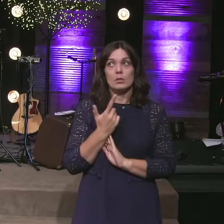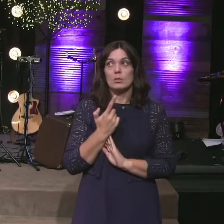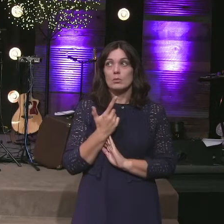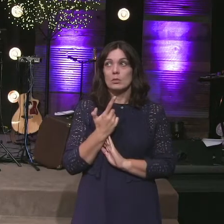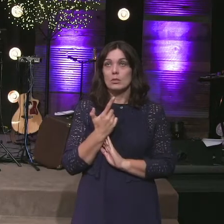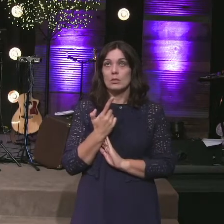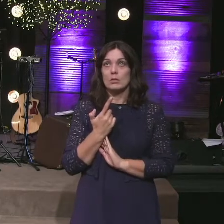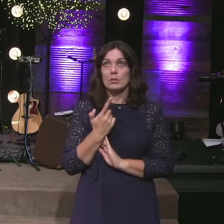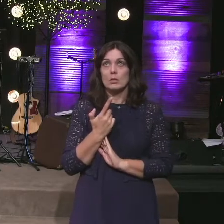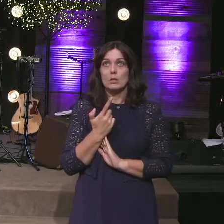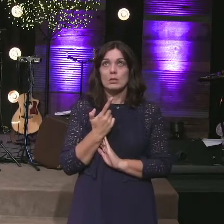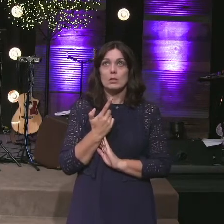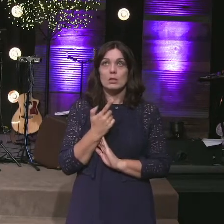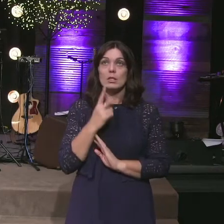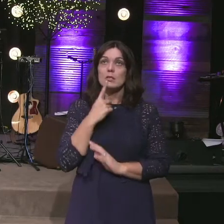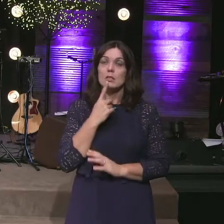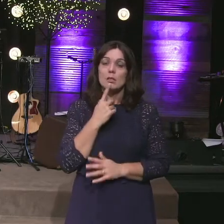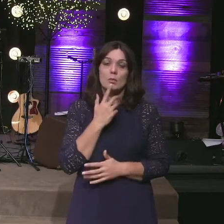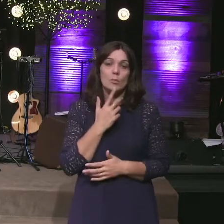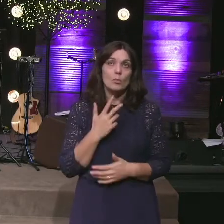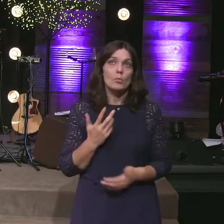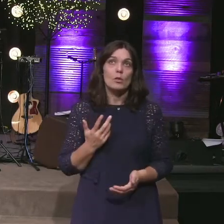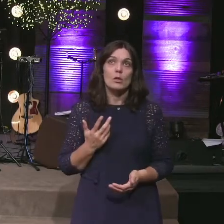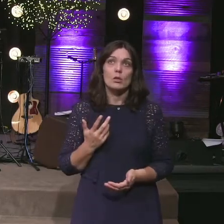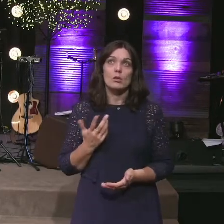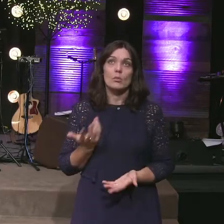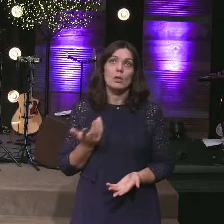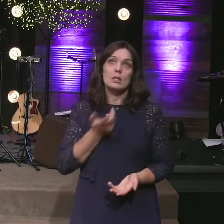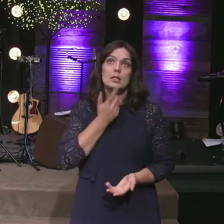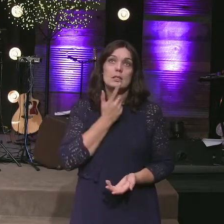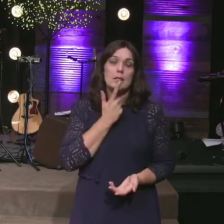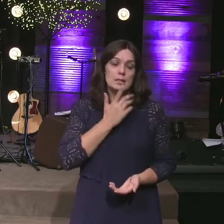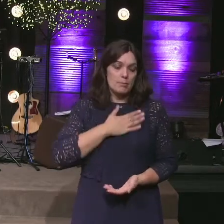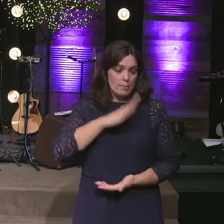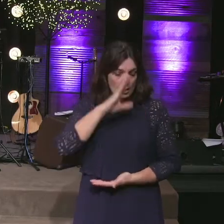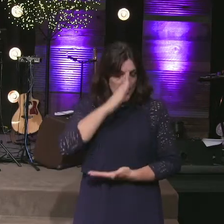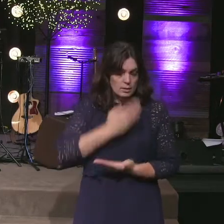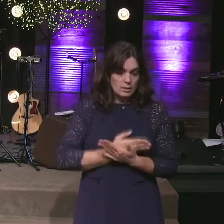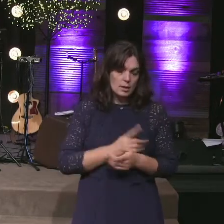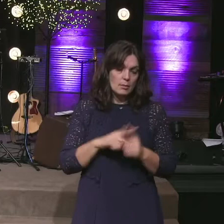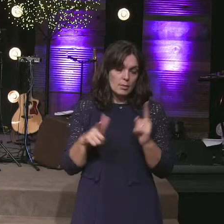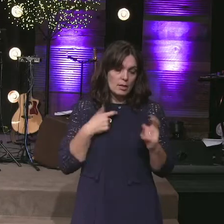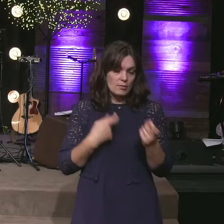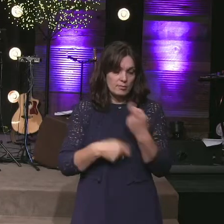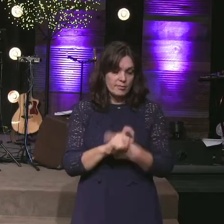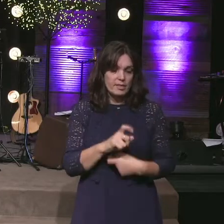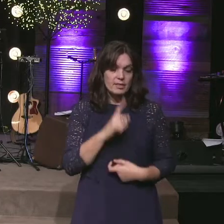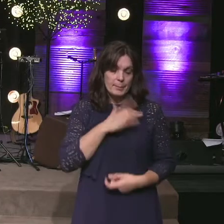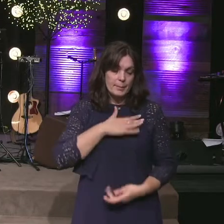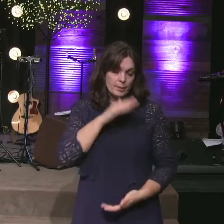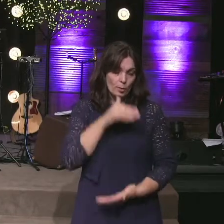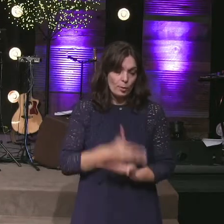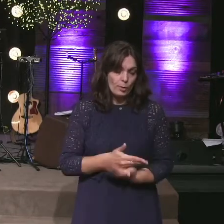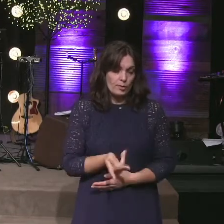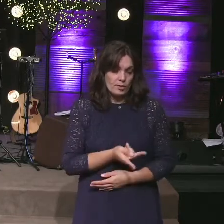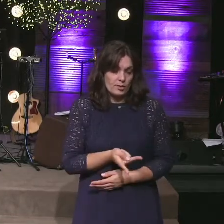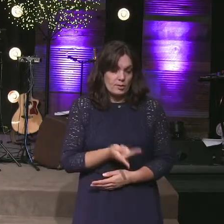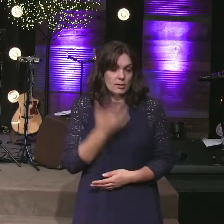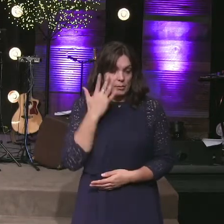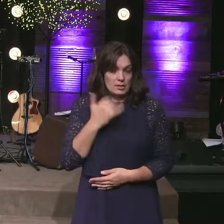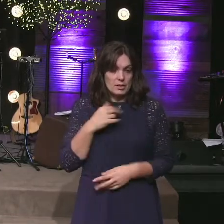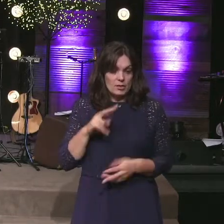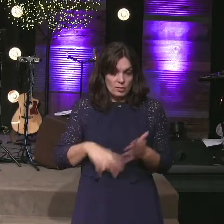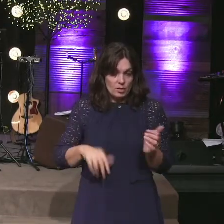21. And it reads like this. Well, it says my son, but I always read it my daughters because I was reading it to two